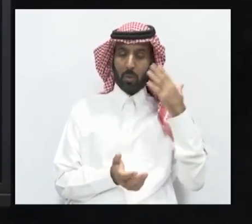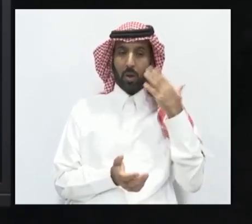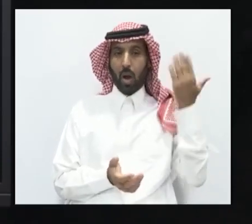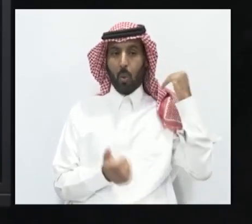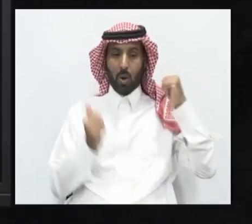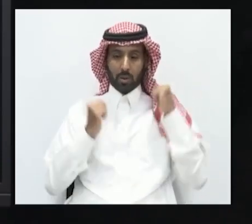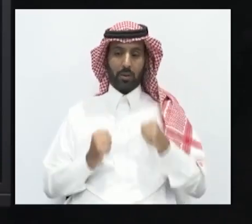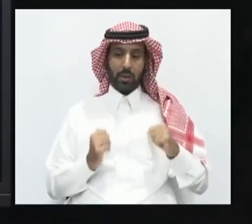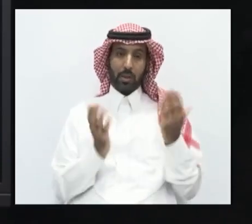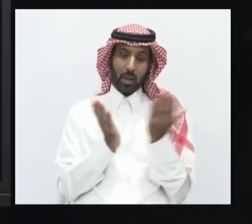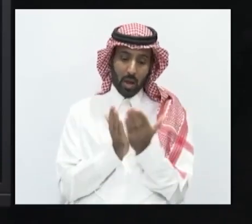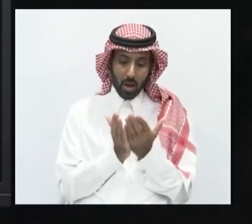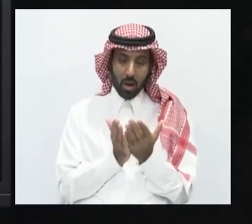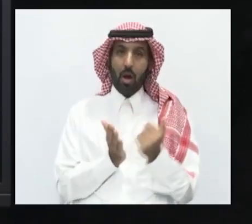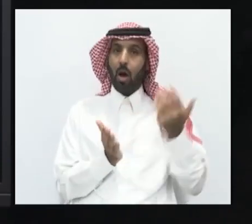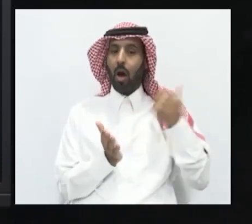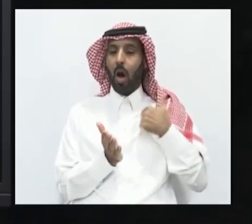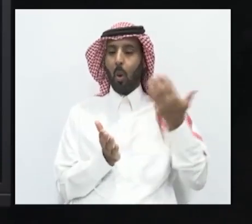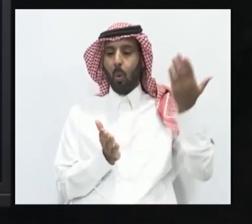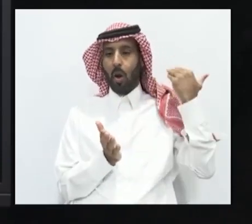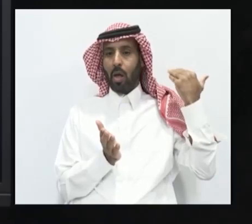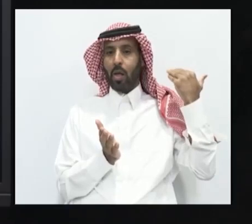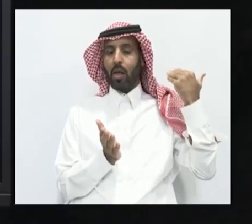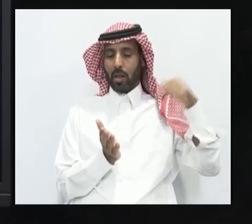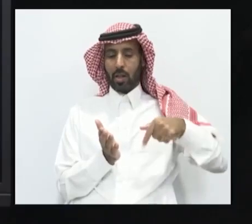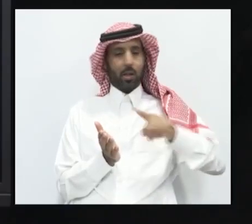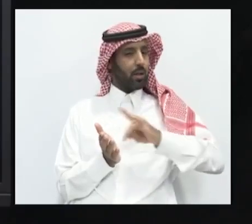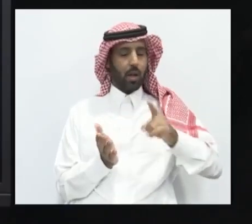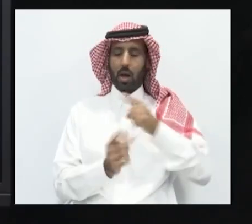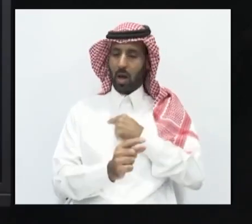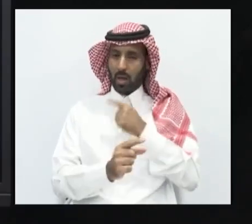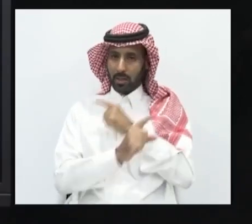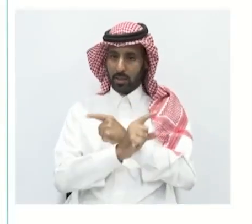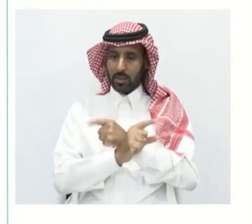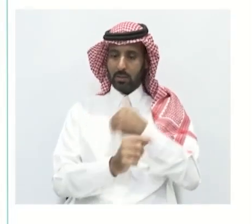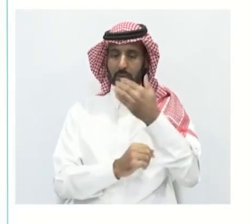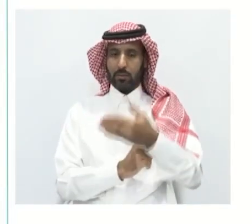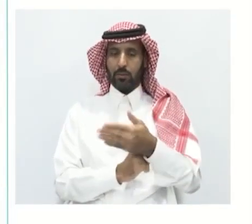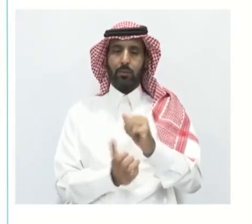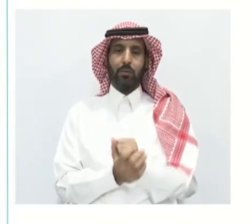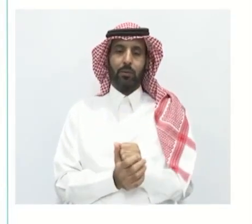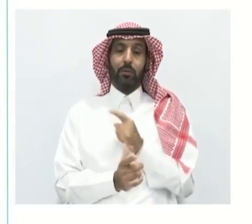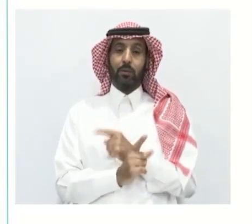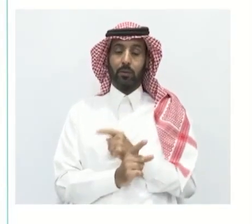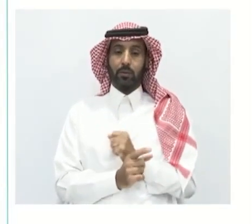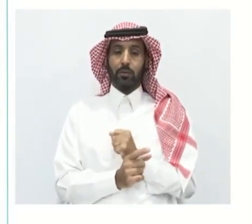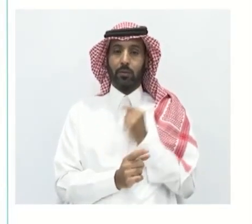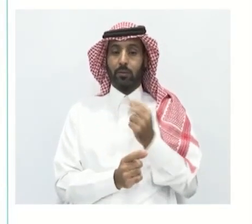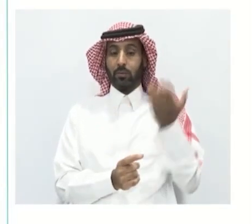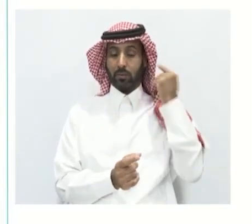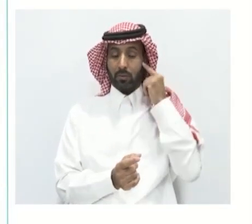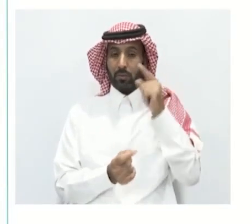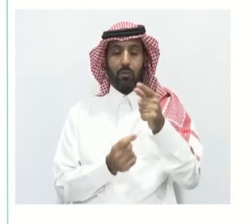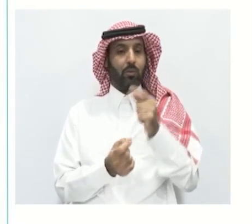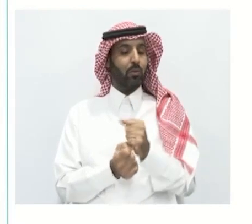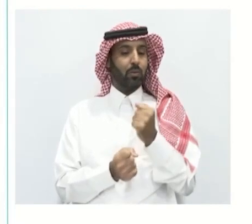student. When I say I used to be a student, but now I'm a teacher. So you use used